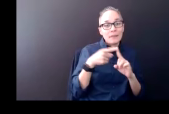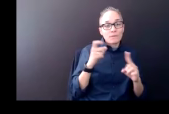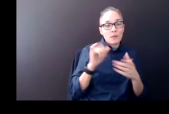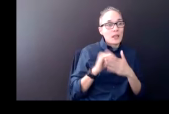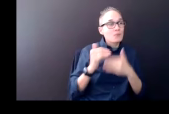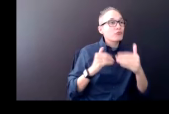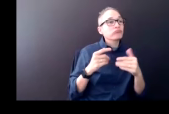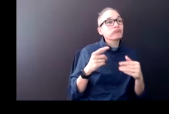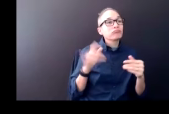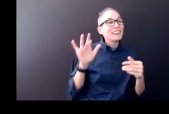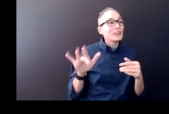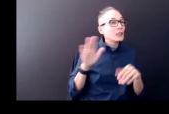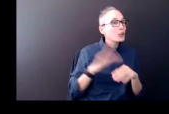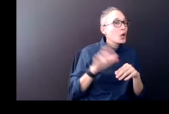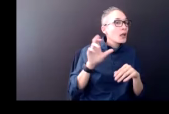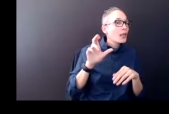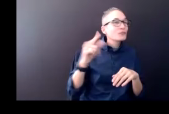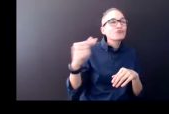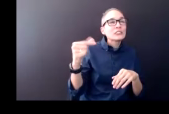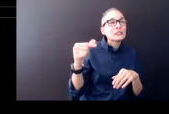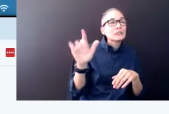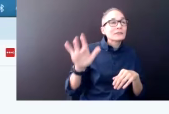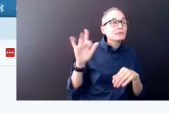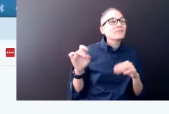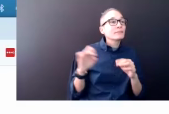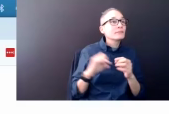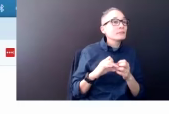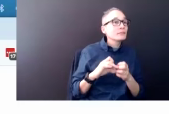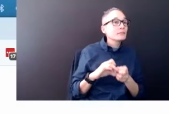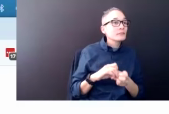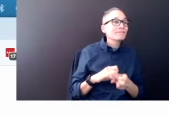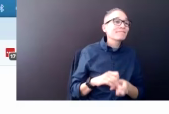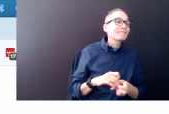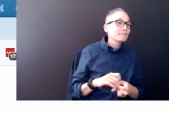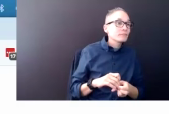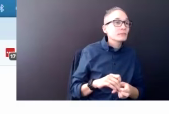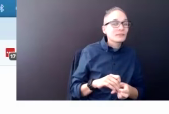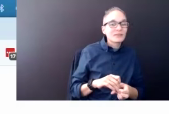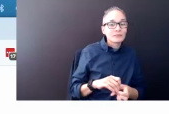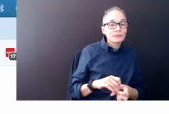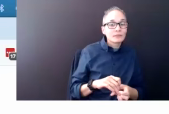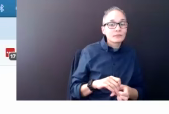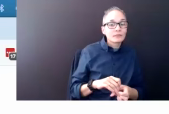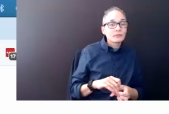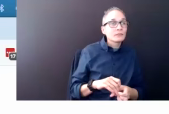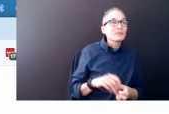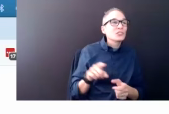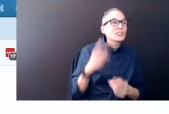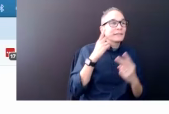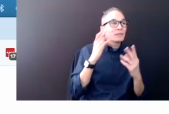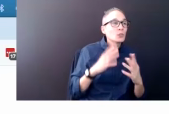you click on that link, yeah, right there. So here's actually, just do